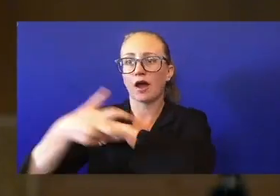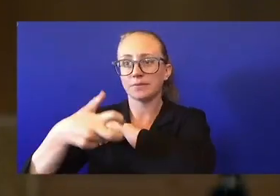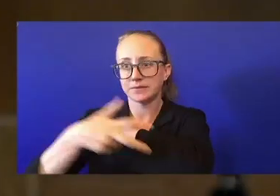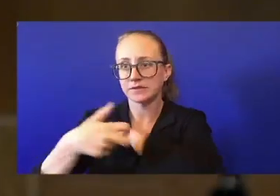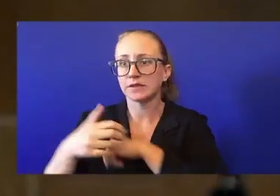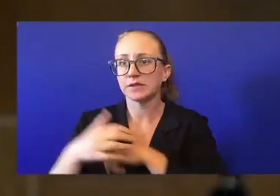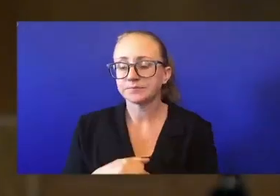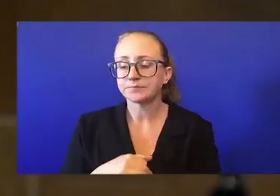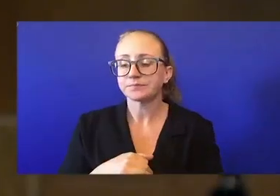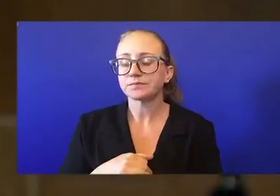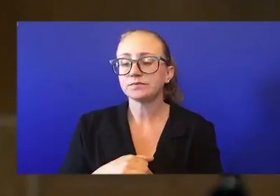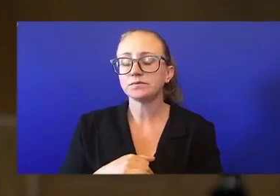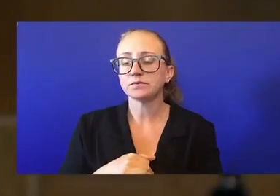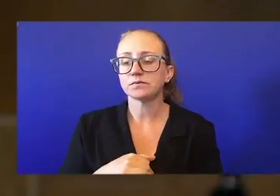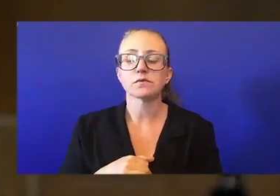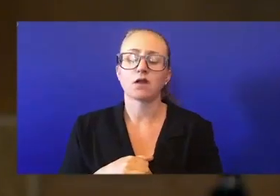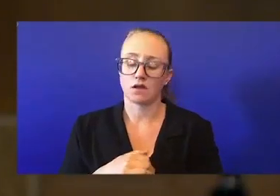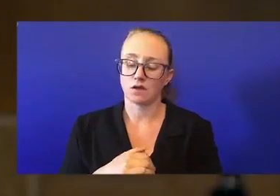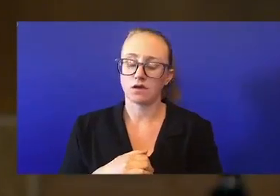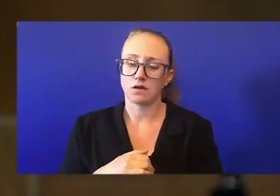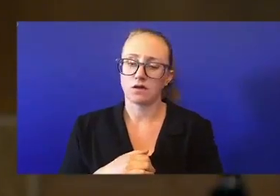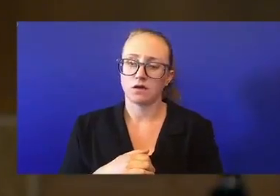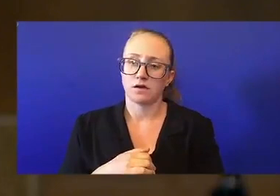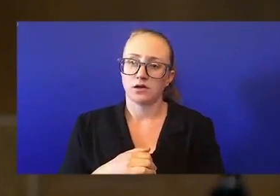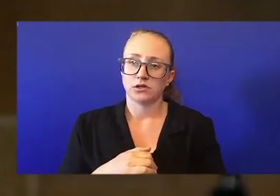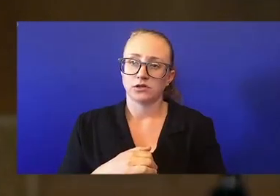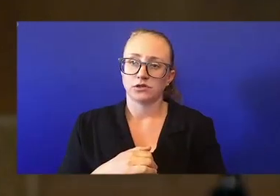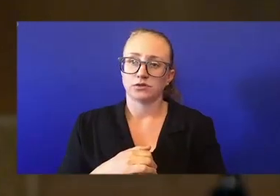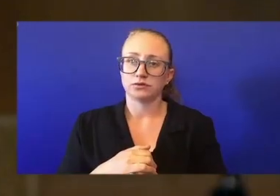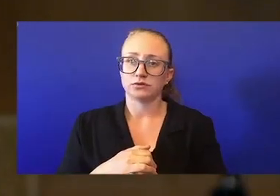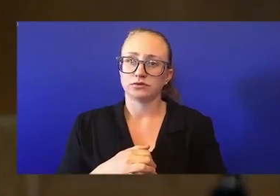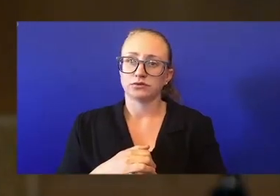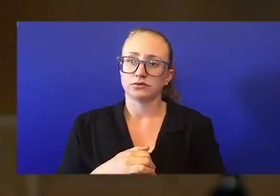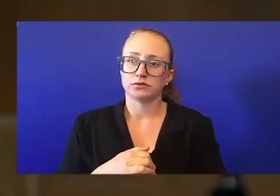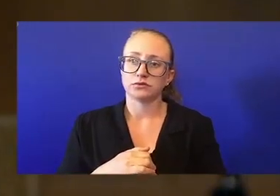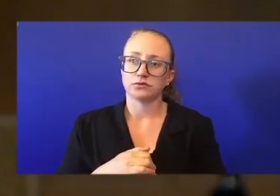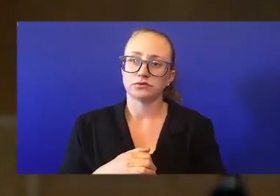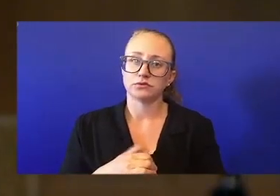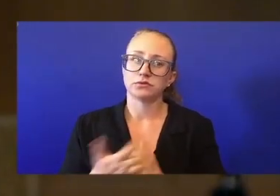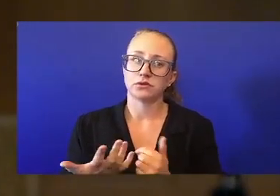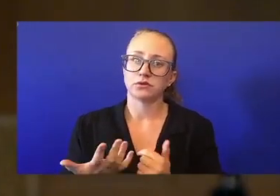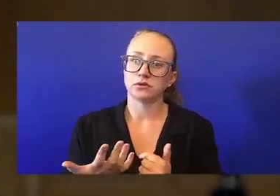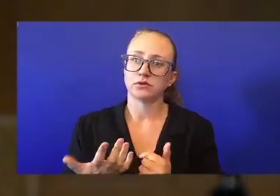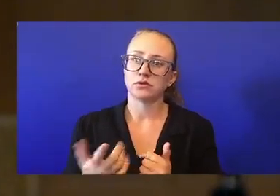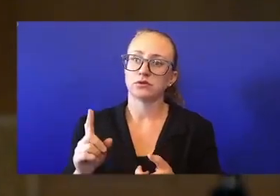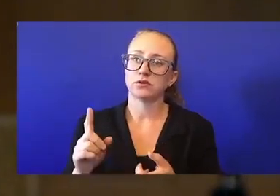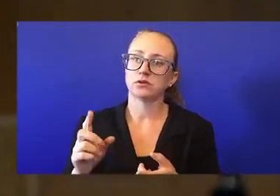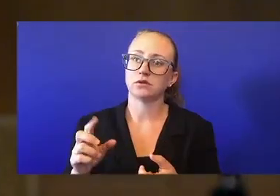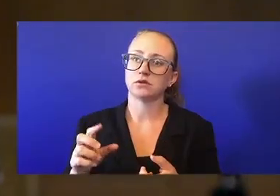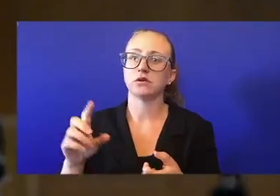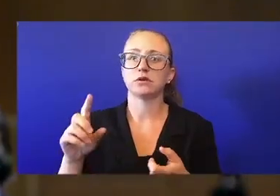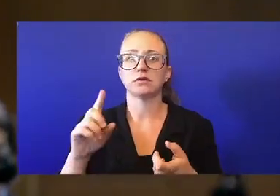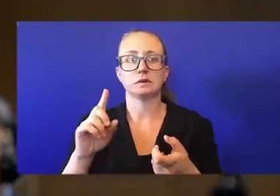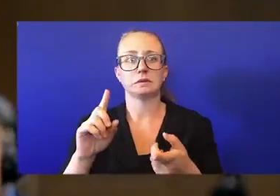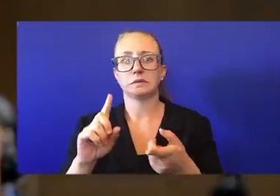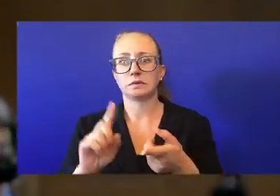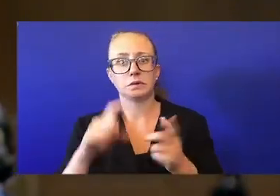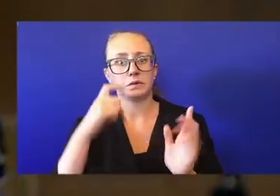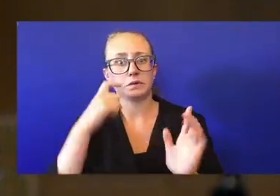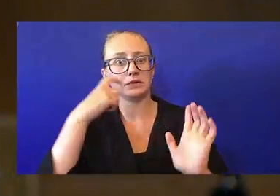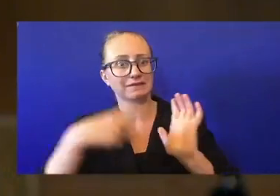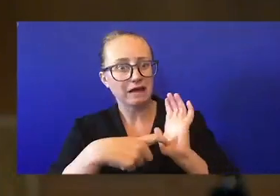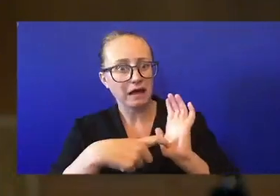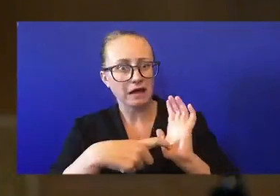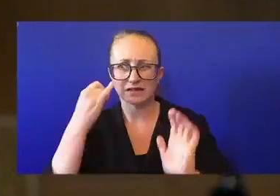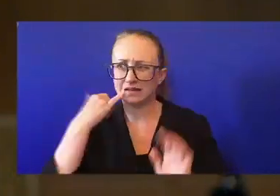of some of the expended capacity of being able to detect whether a phone call is actually coming